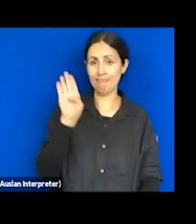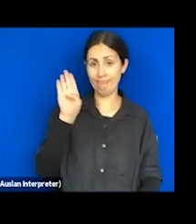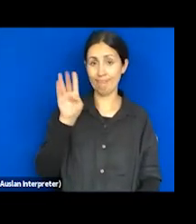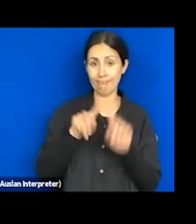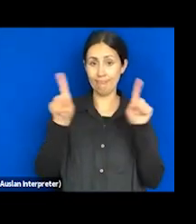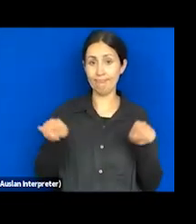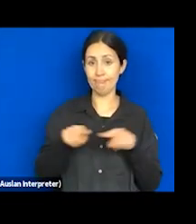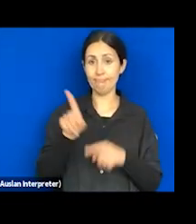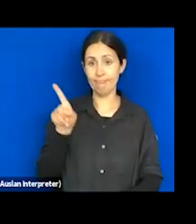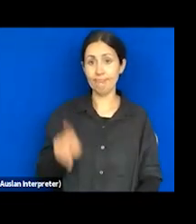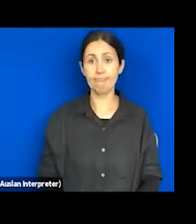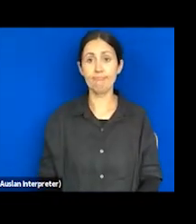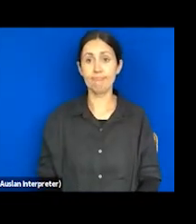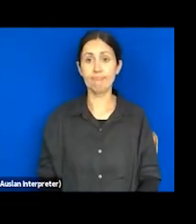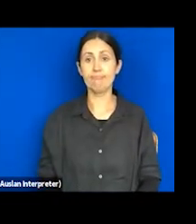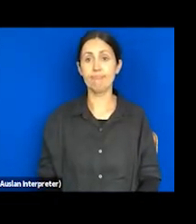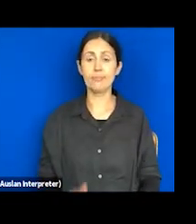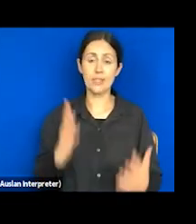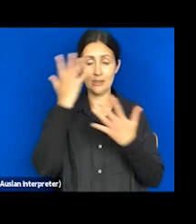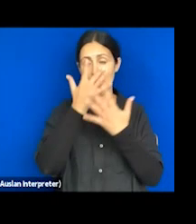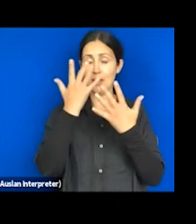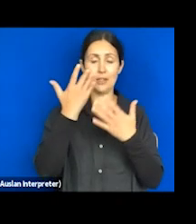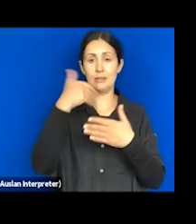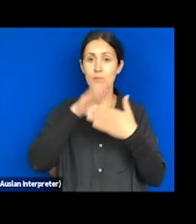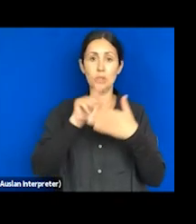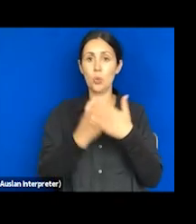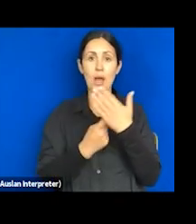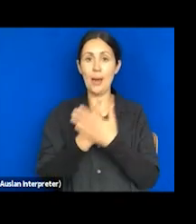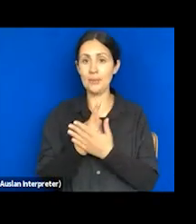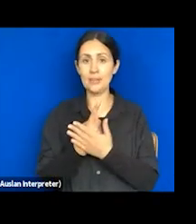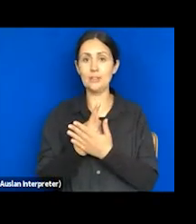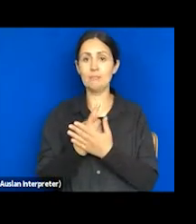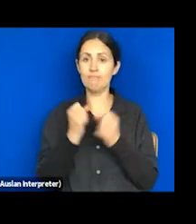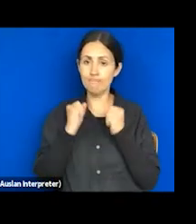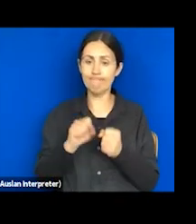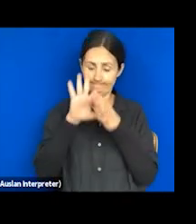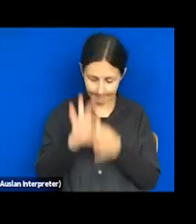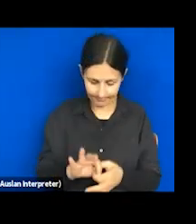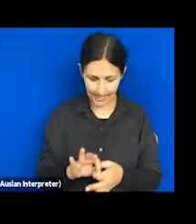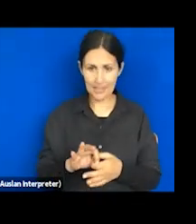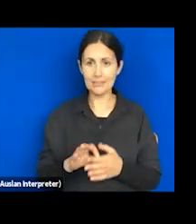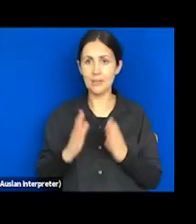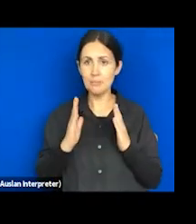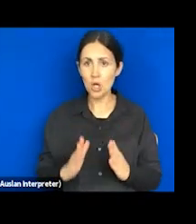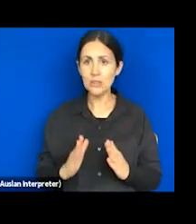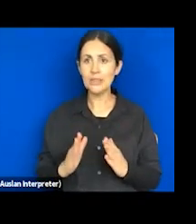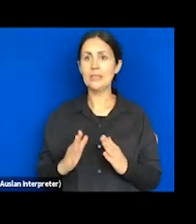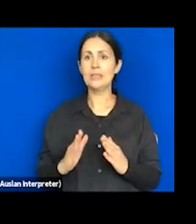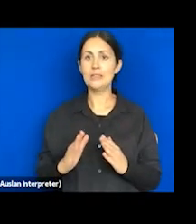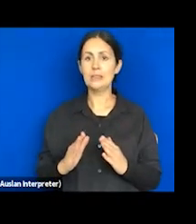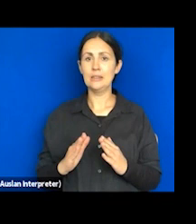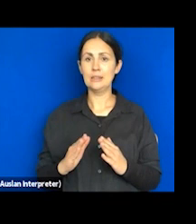psychedelic experience, is one of often one of deep connection, deeply positive mood,